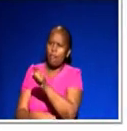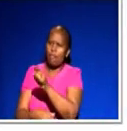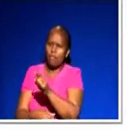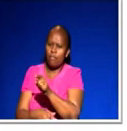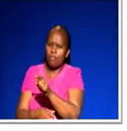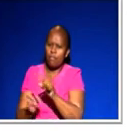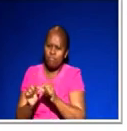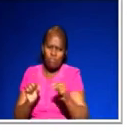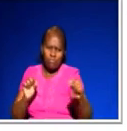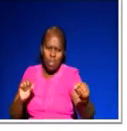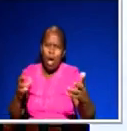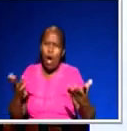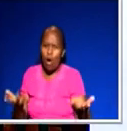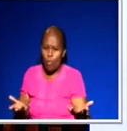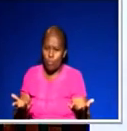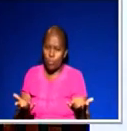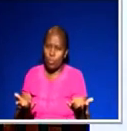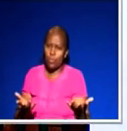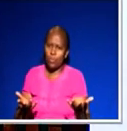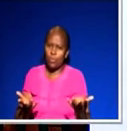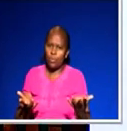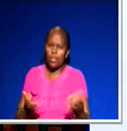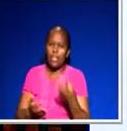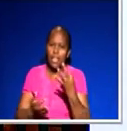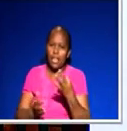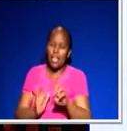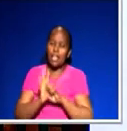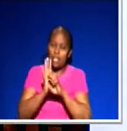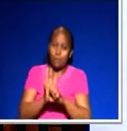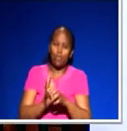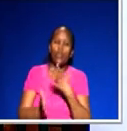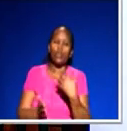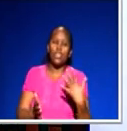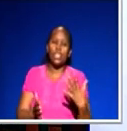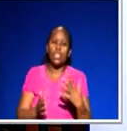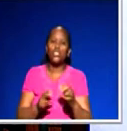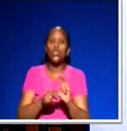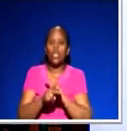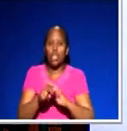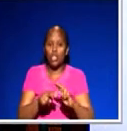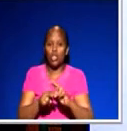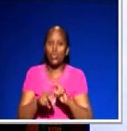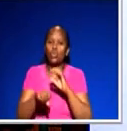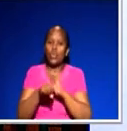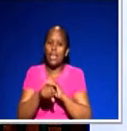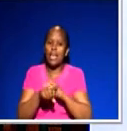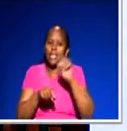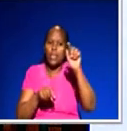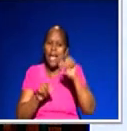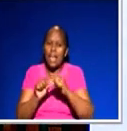Give two or three examples of instruments that can be used to measure the